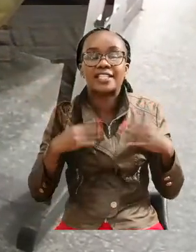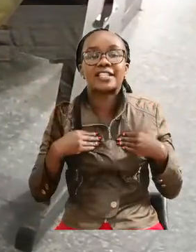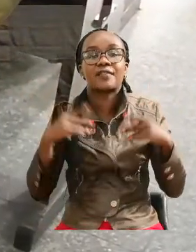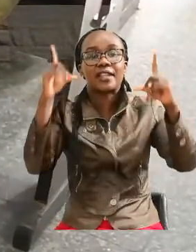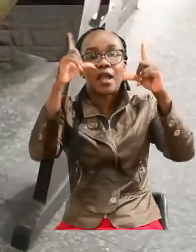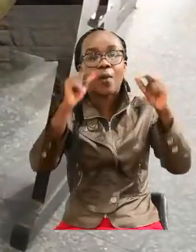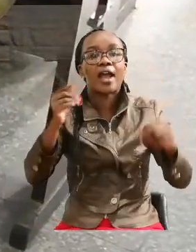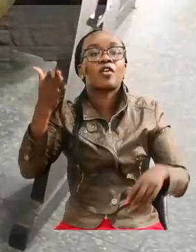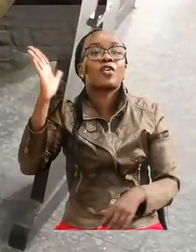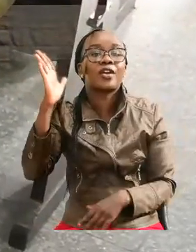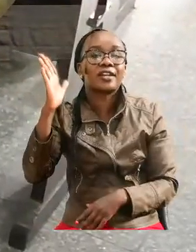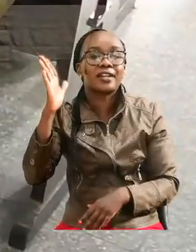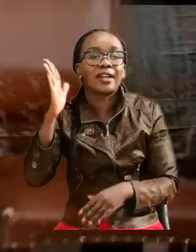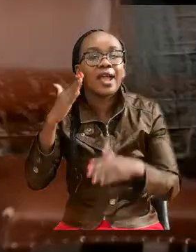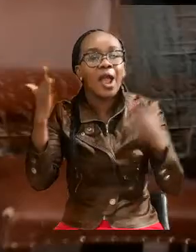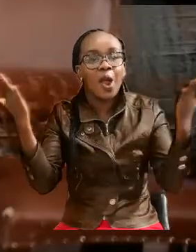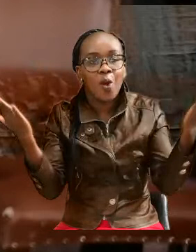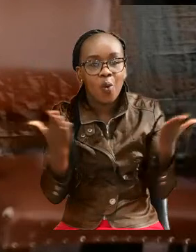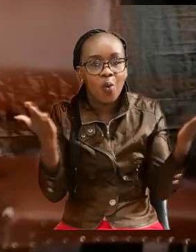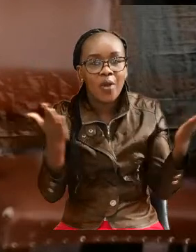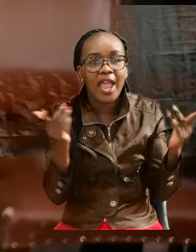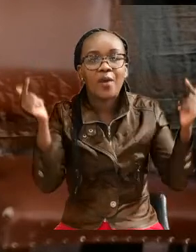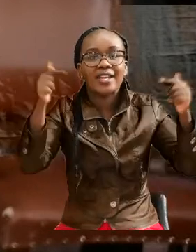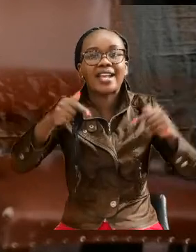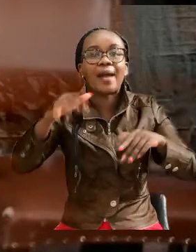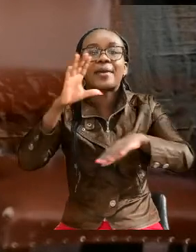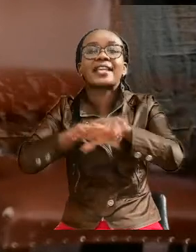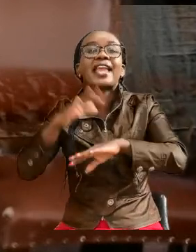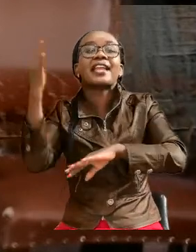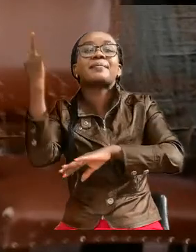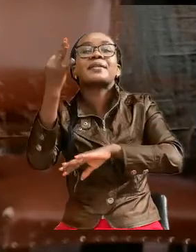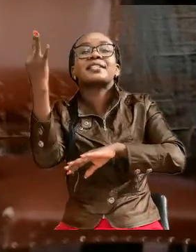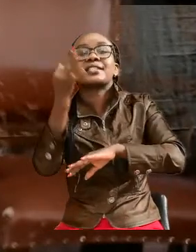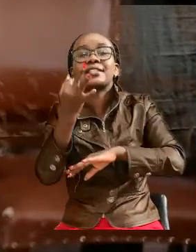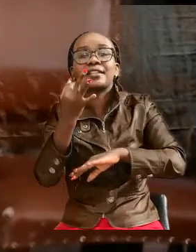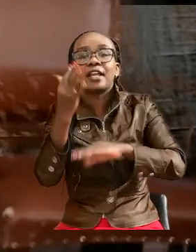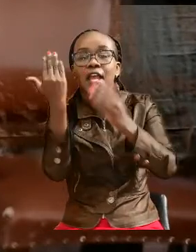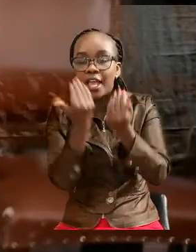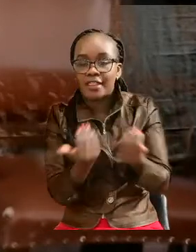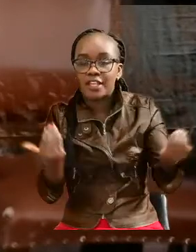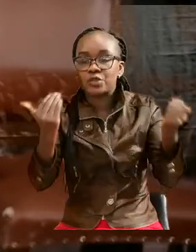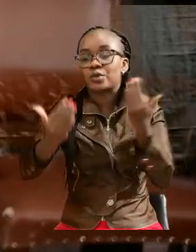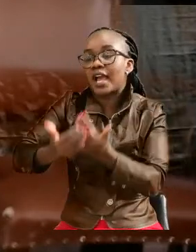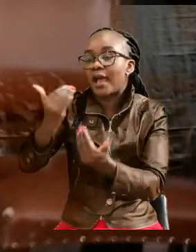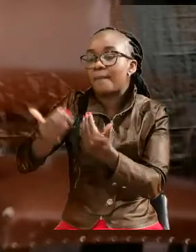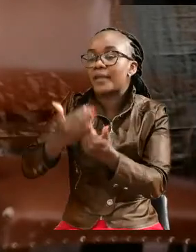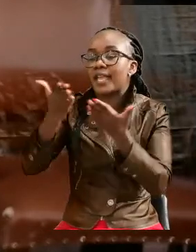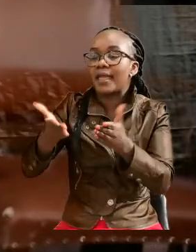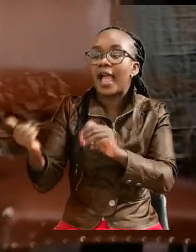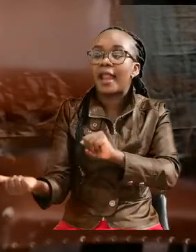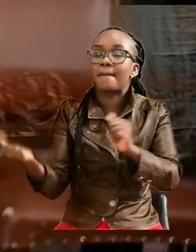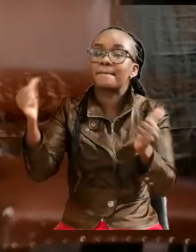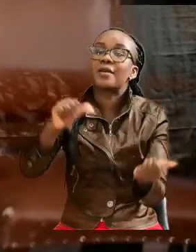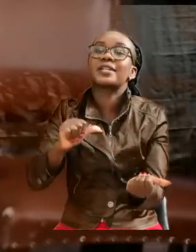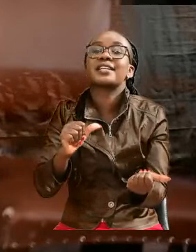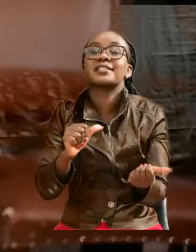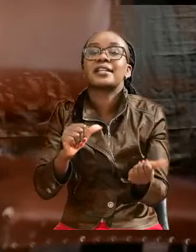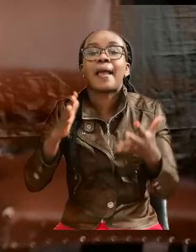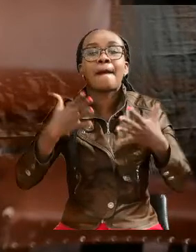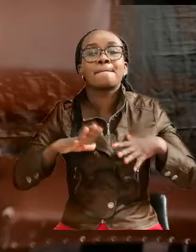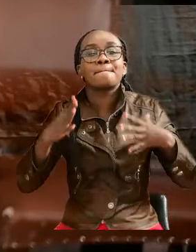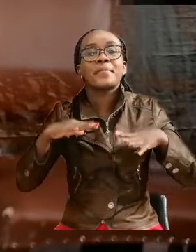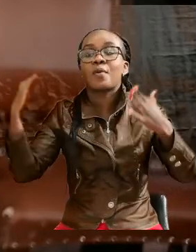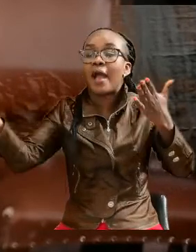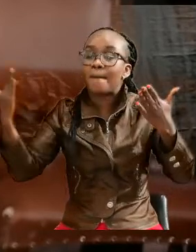word of God. This is where we get preachings from. The children are brought here and they are baptized. People are